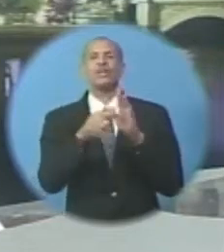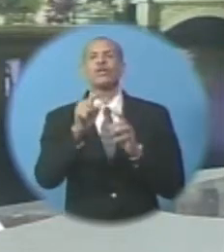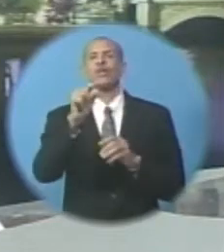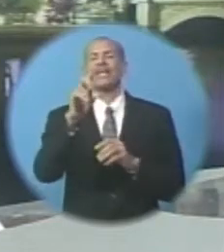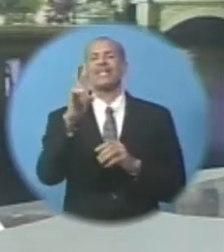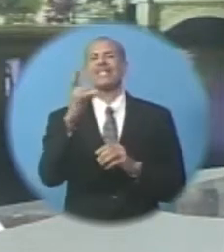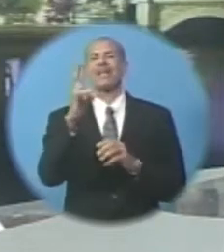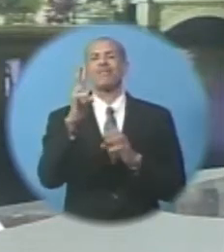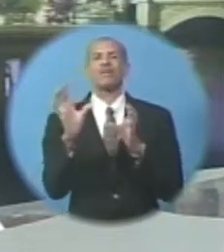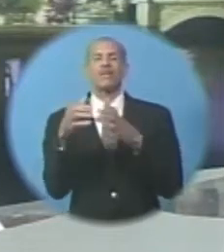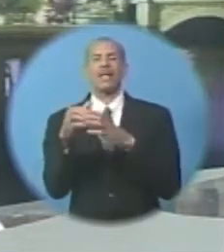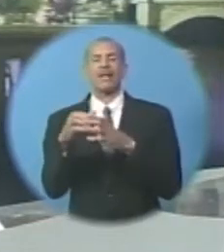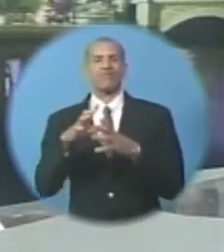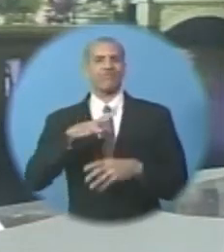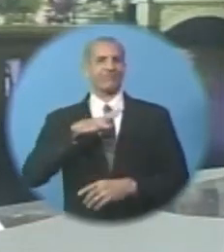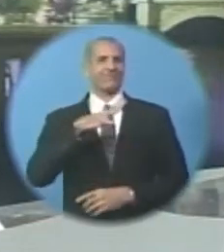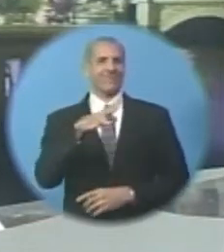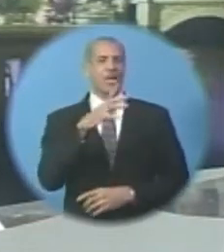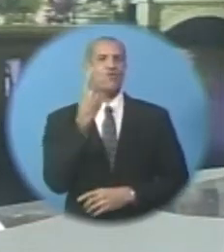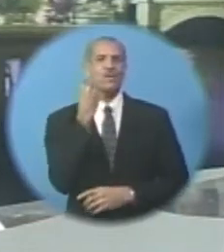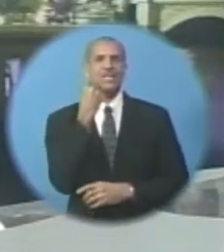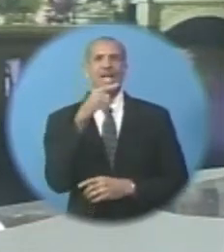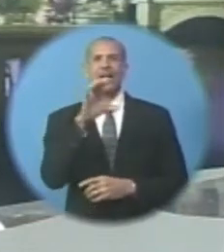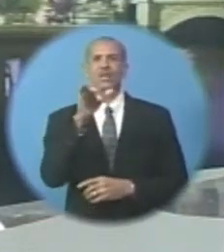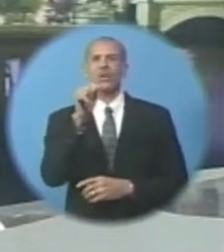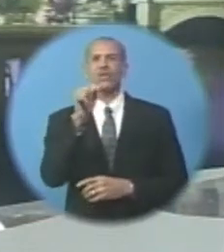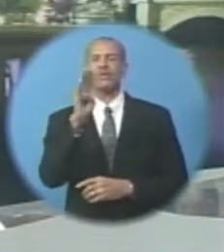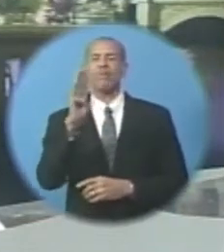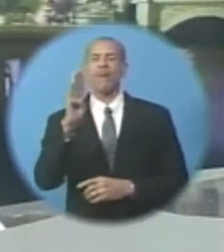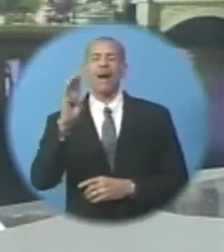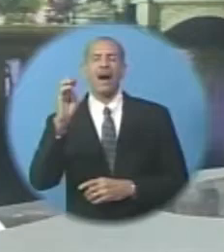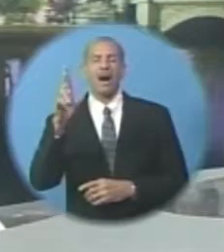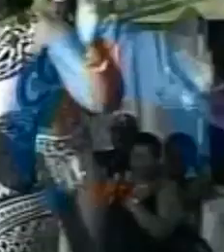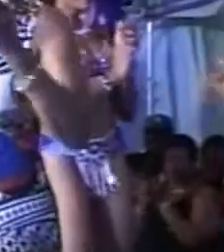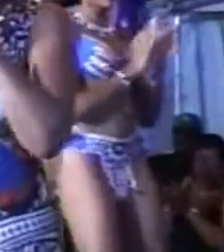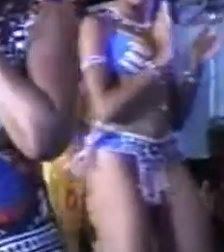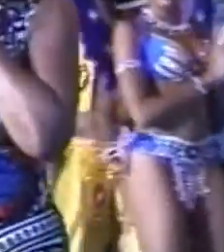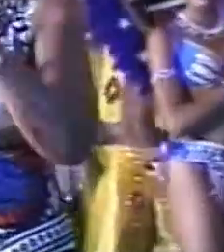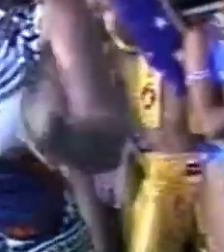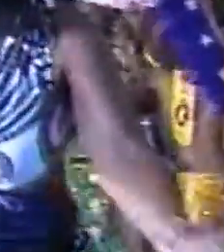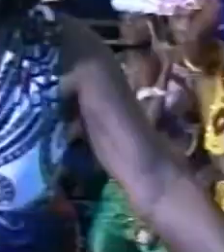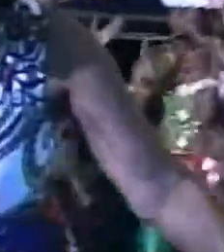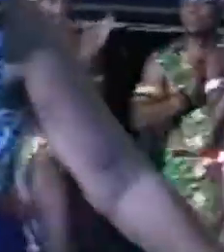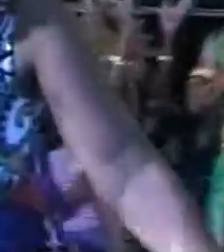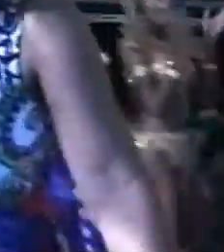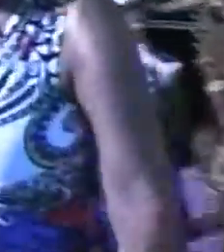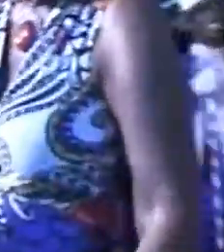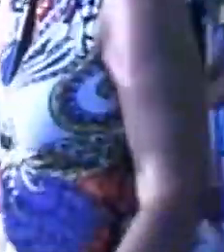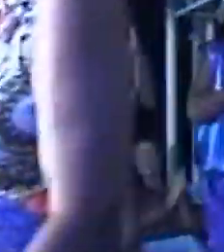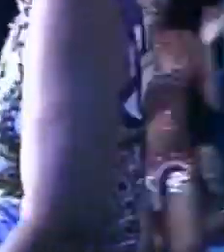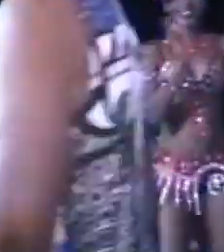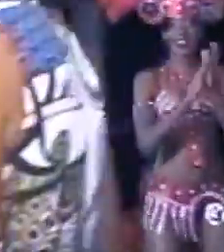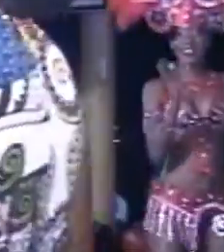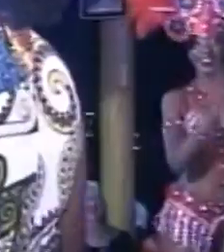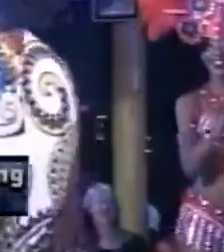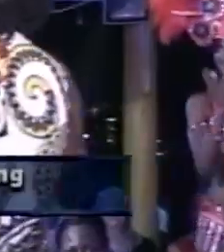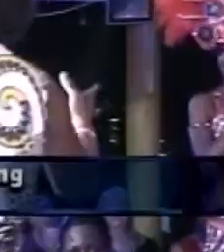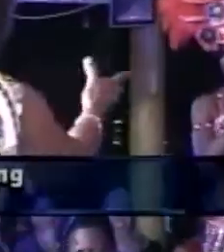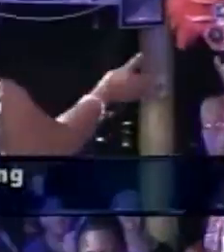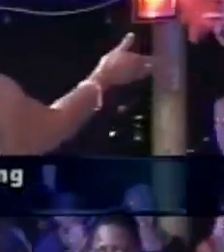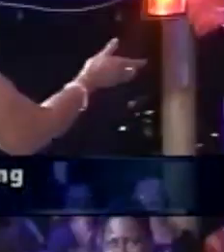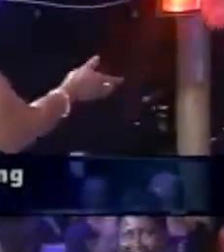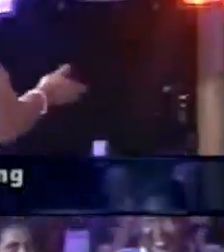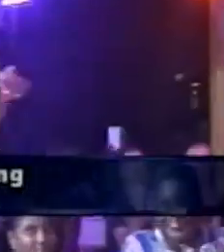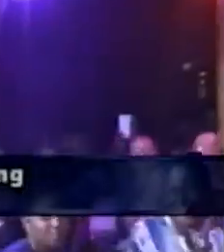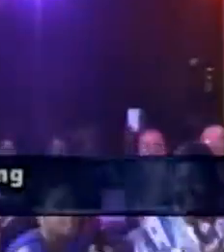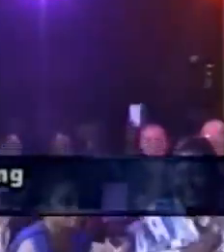2017 band in grand style recently at the Coast Bar. Is but a number for the effervescent Betty West.